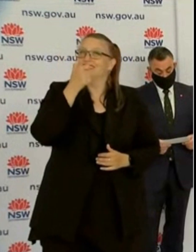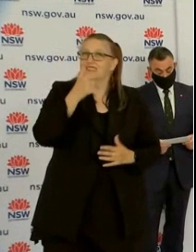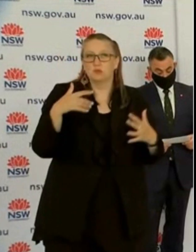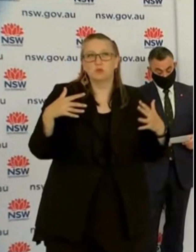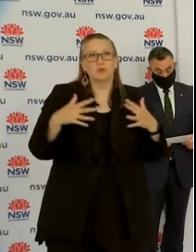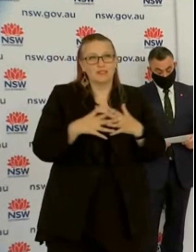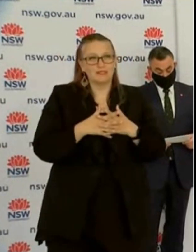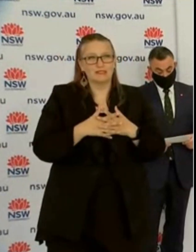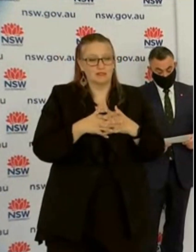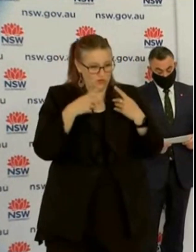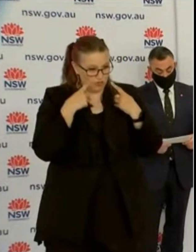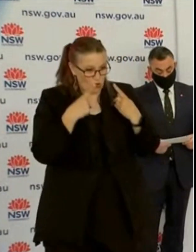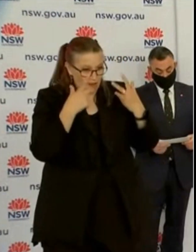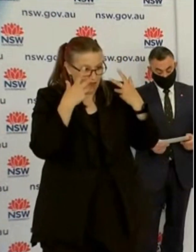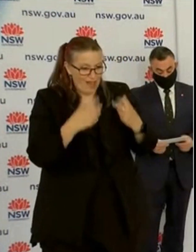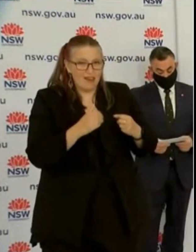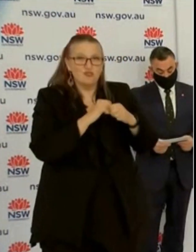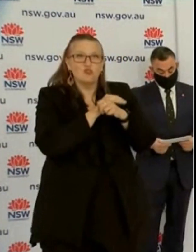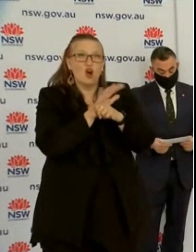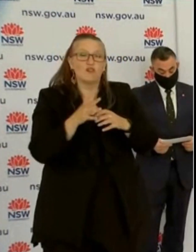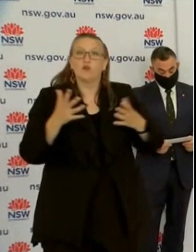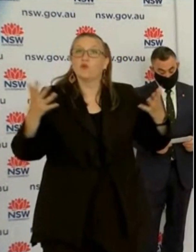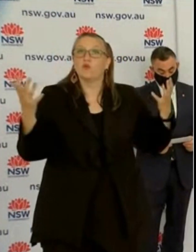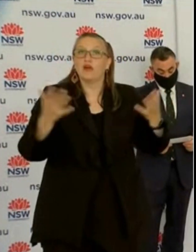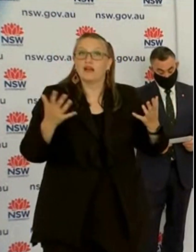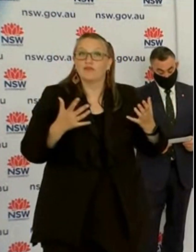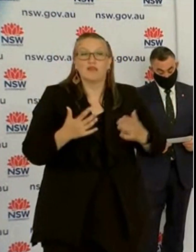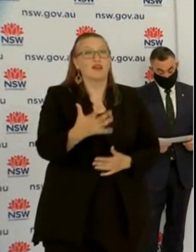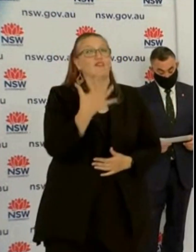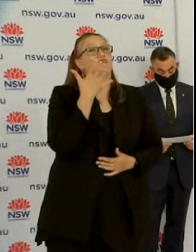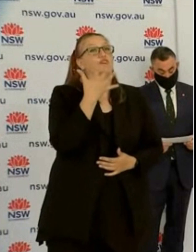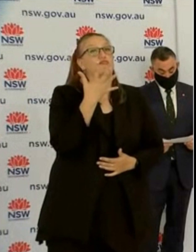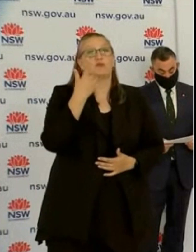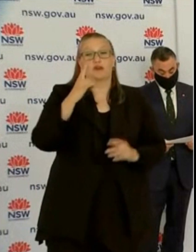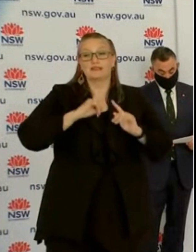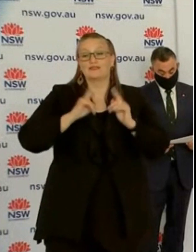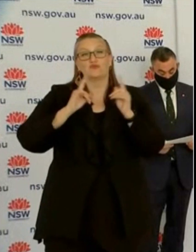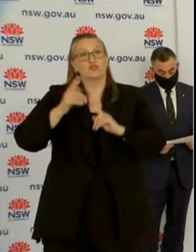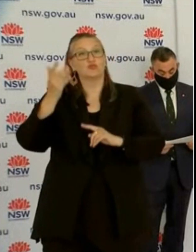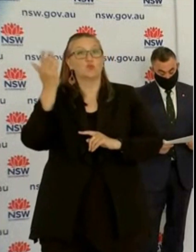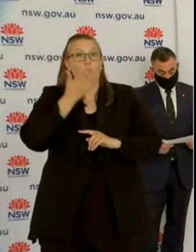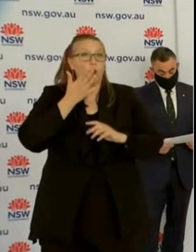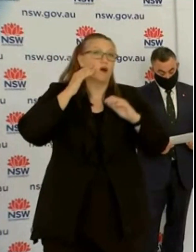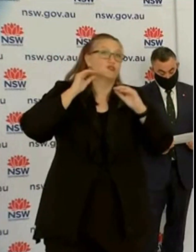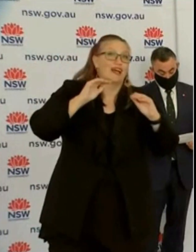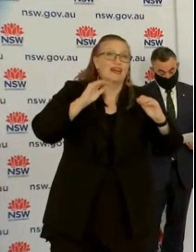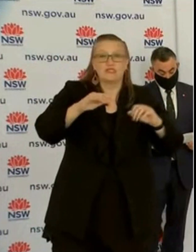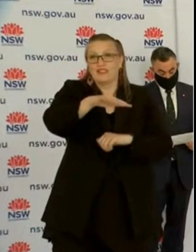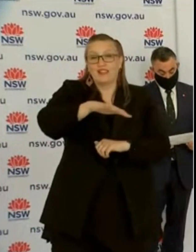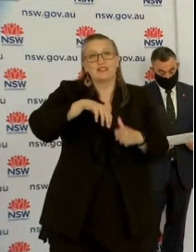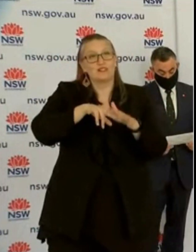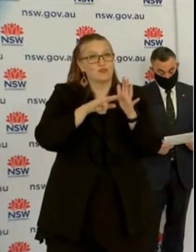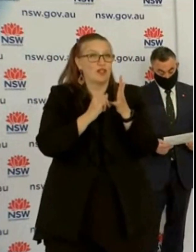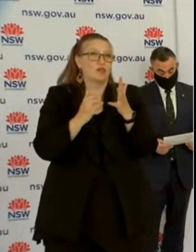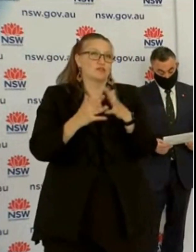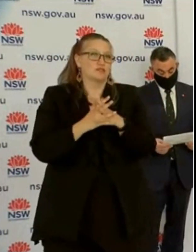which there were cases of COVID in 51 educational facilities across New South Wales. Important to note